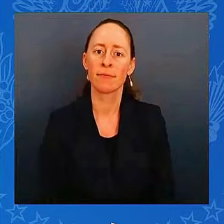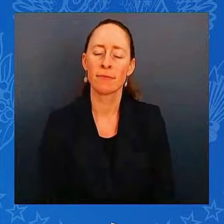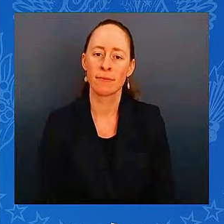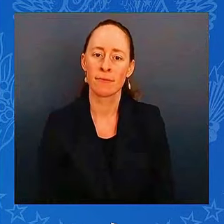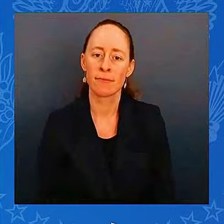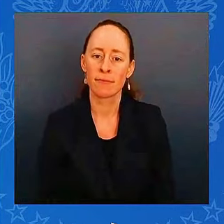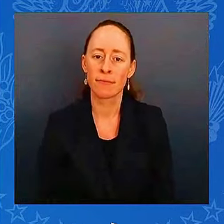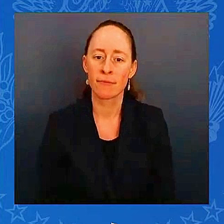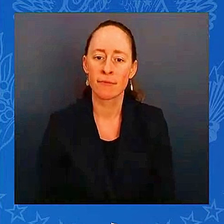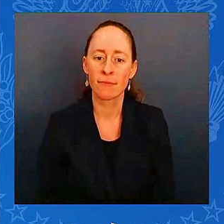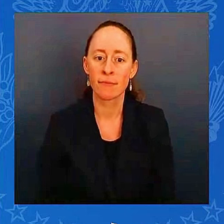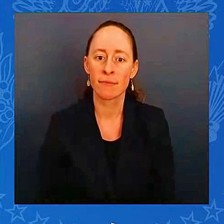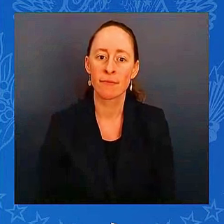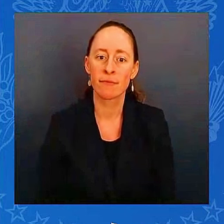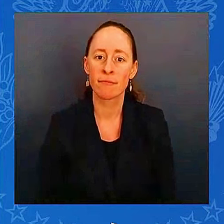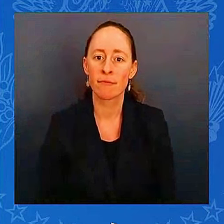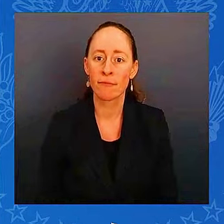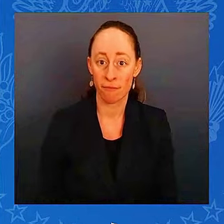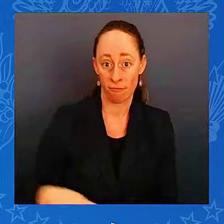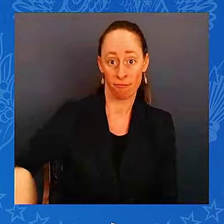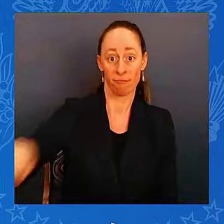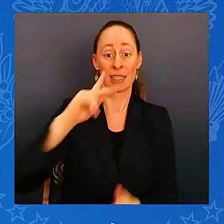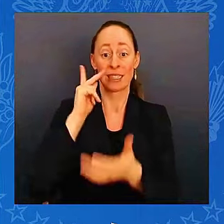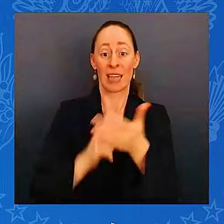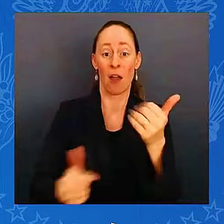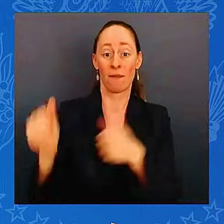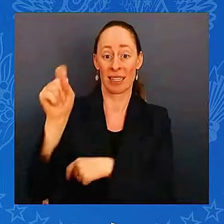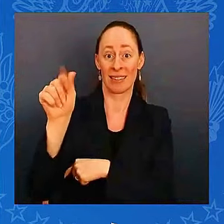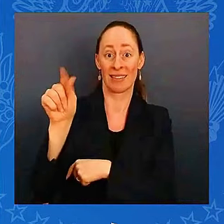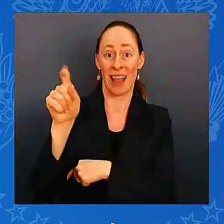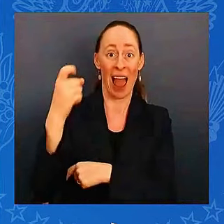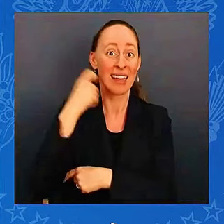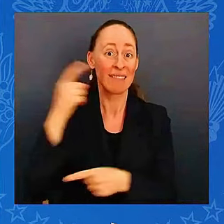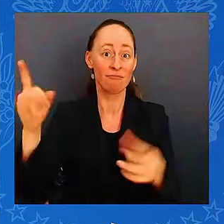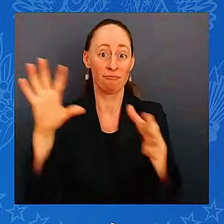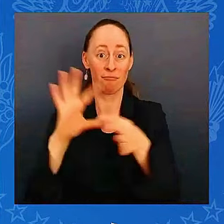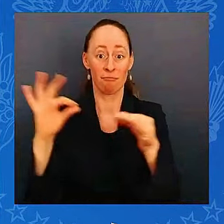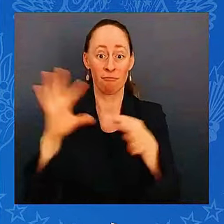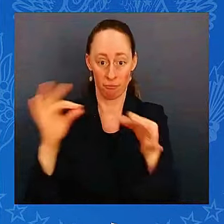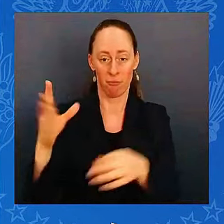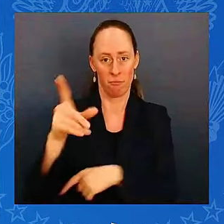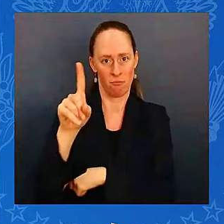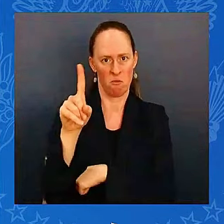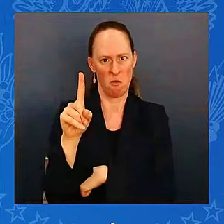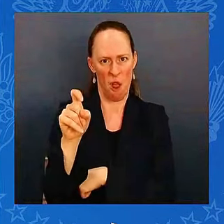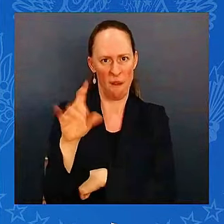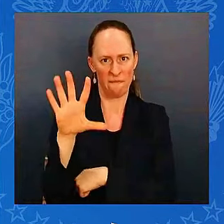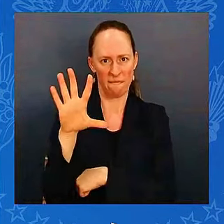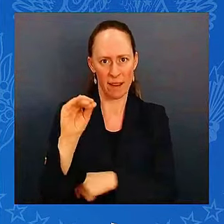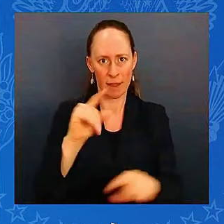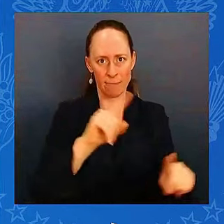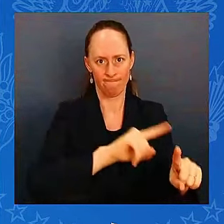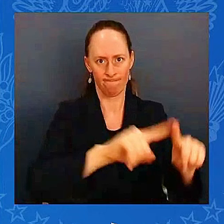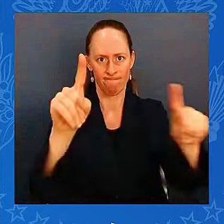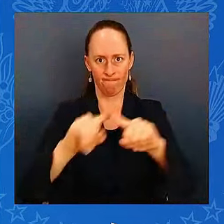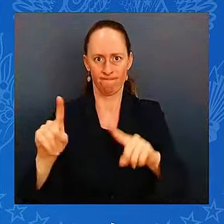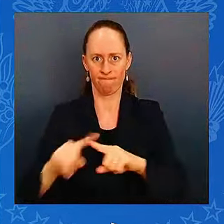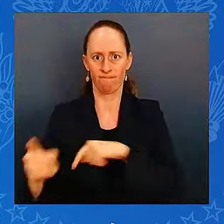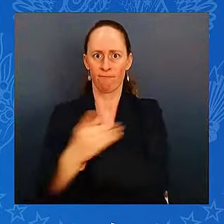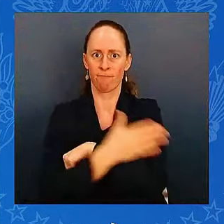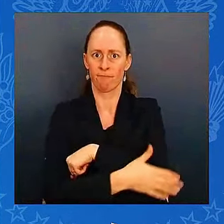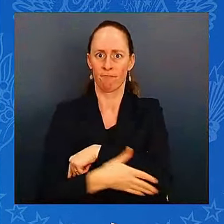the Secretary of State said, 150 nations as part of it. The result of these efforts, more fentanyl has been seized at our